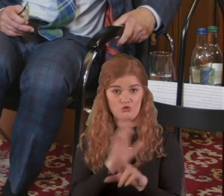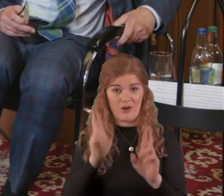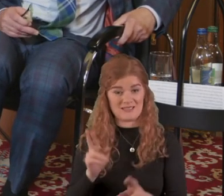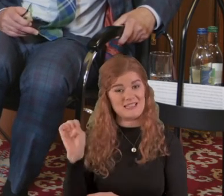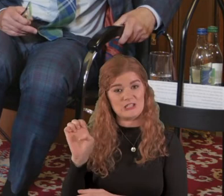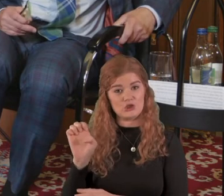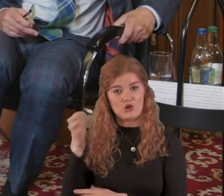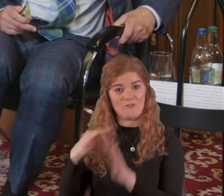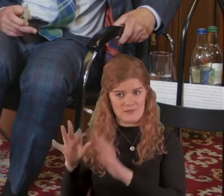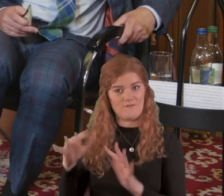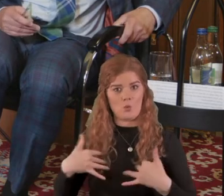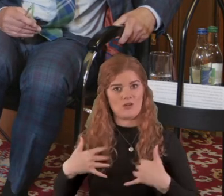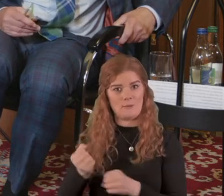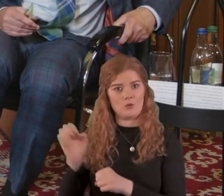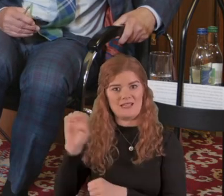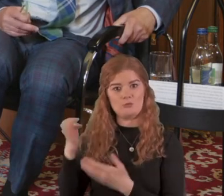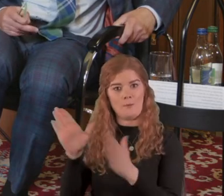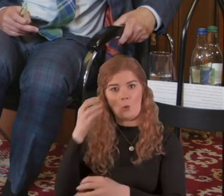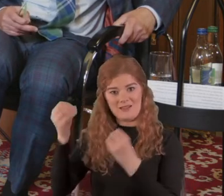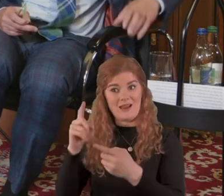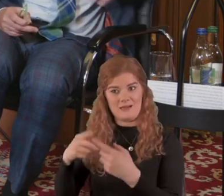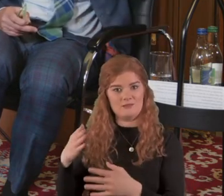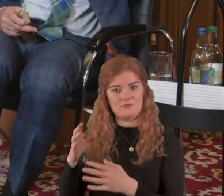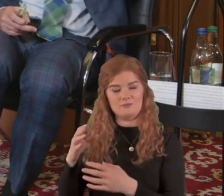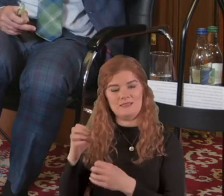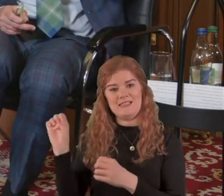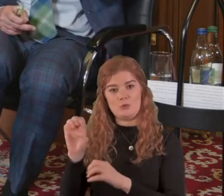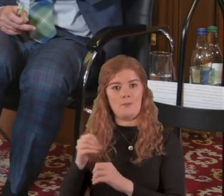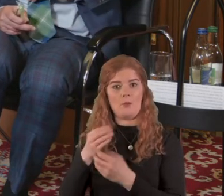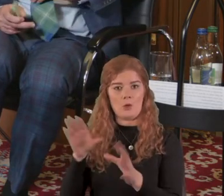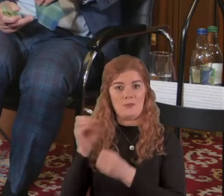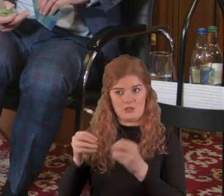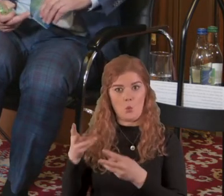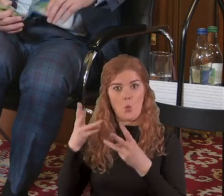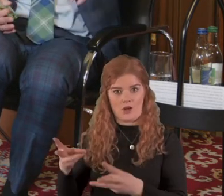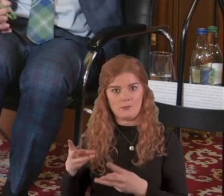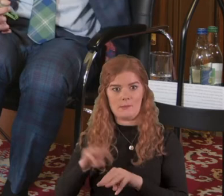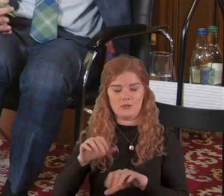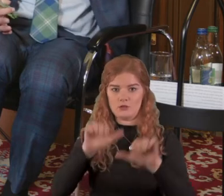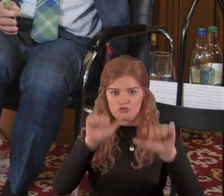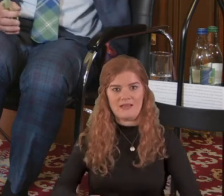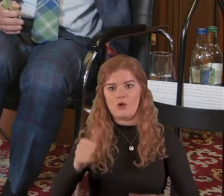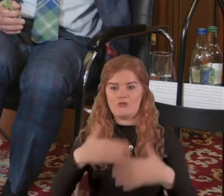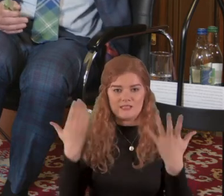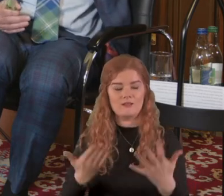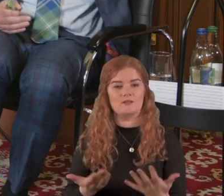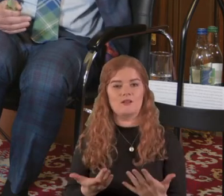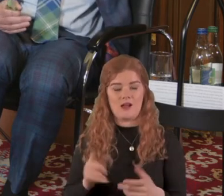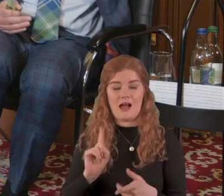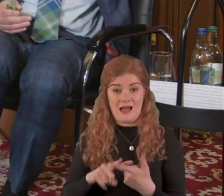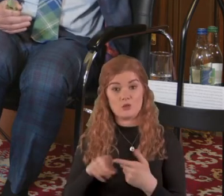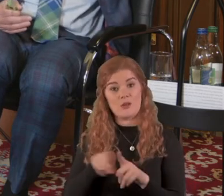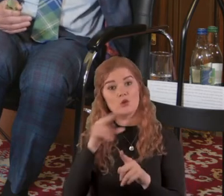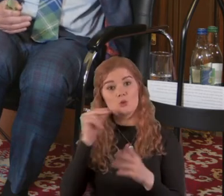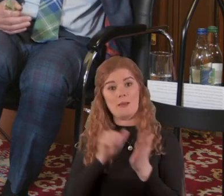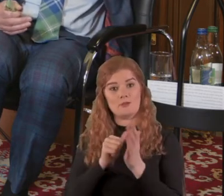was concerned about British public opinion, and British public opinion was moving towards wanting a settlement. And as so often happens, I think also the newspapers